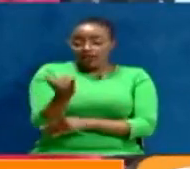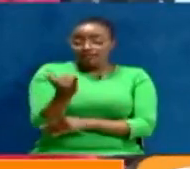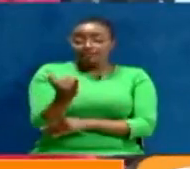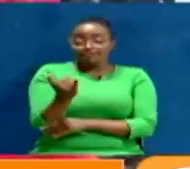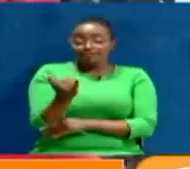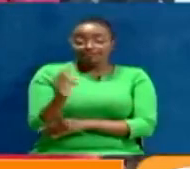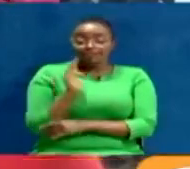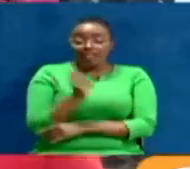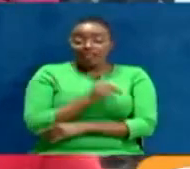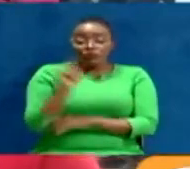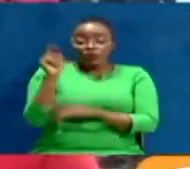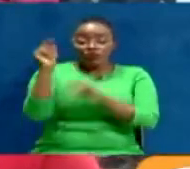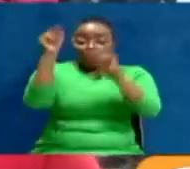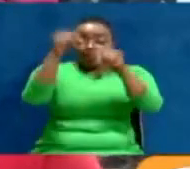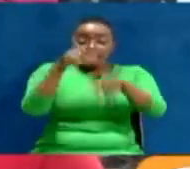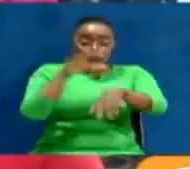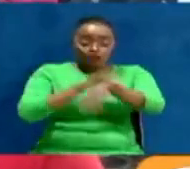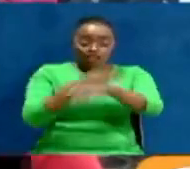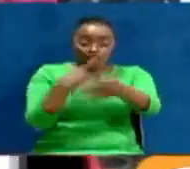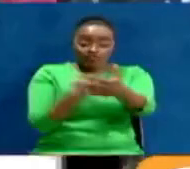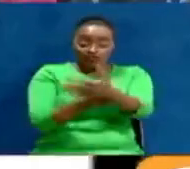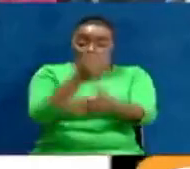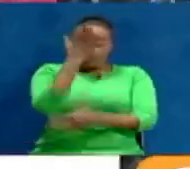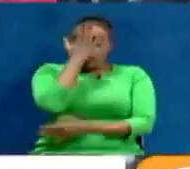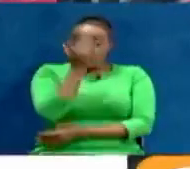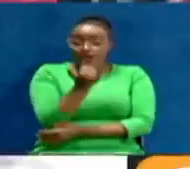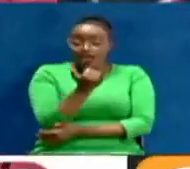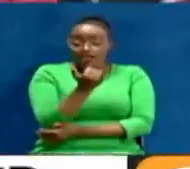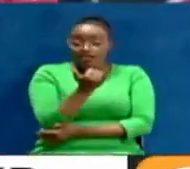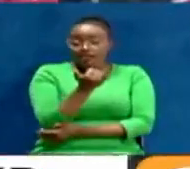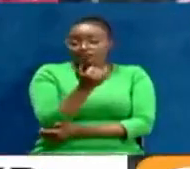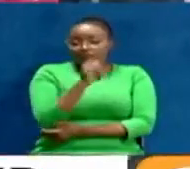maana tumekuja kuchukua hii vaccine. Ndio